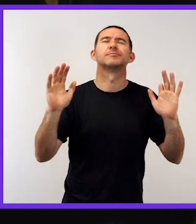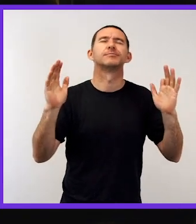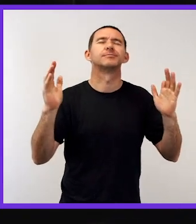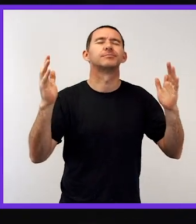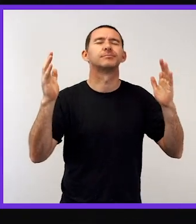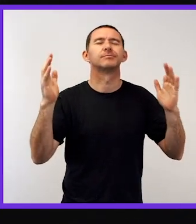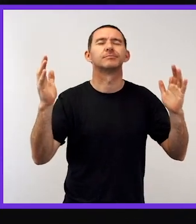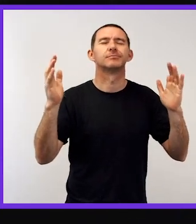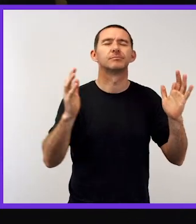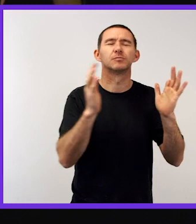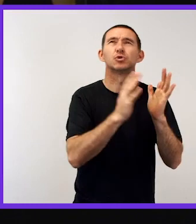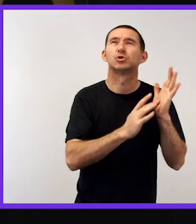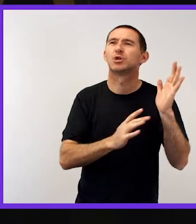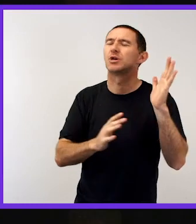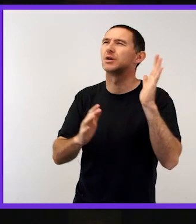Jesus,